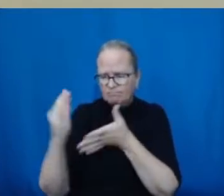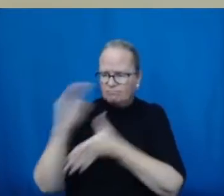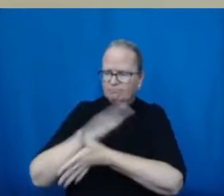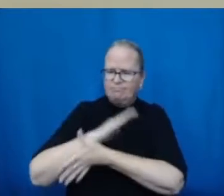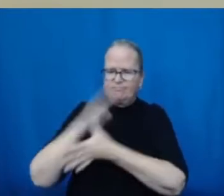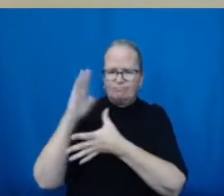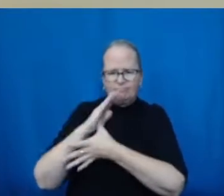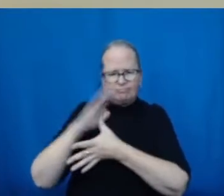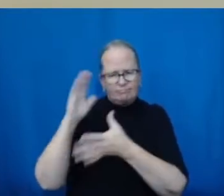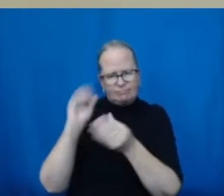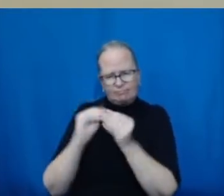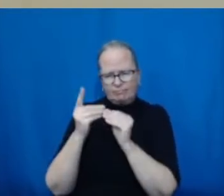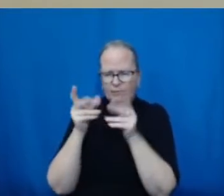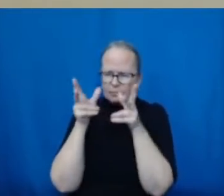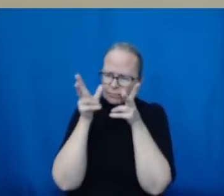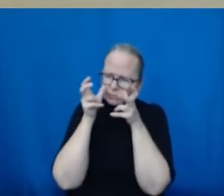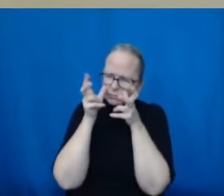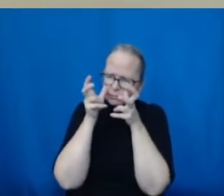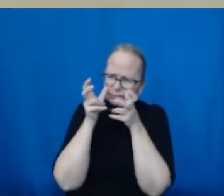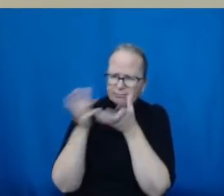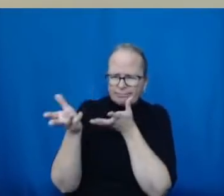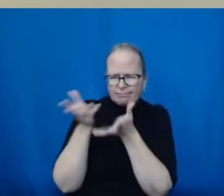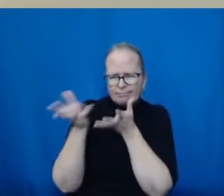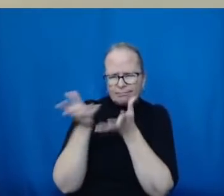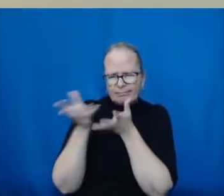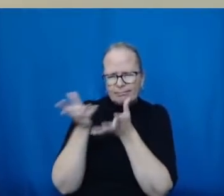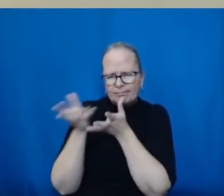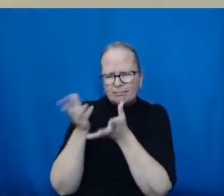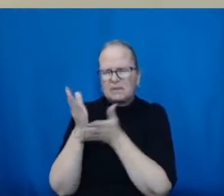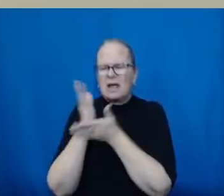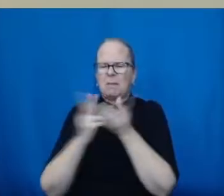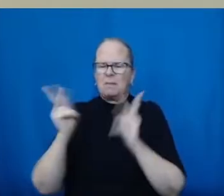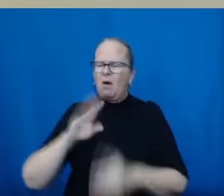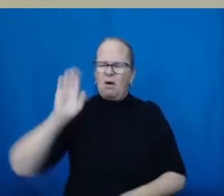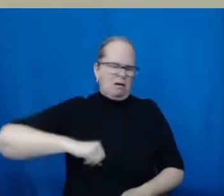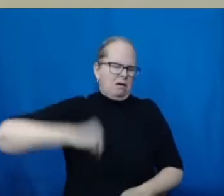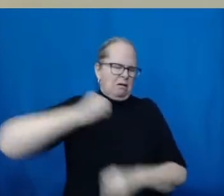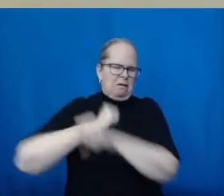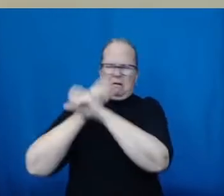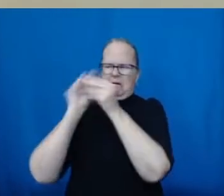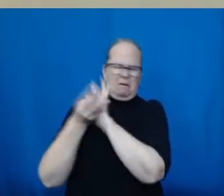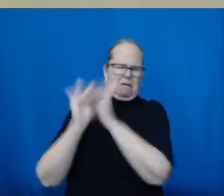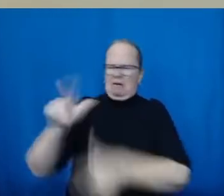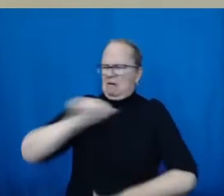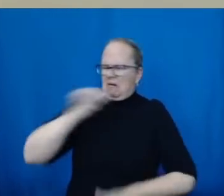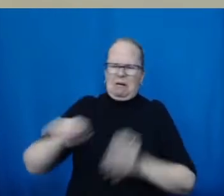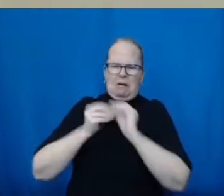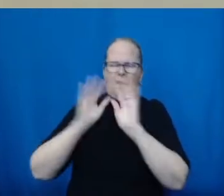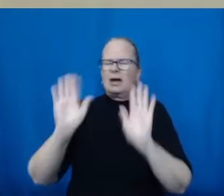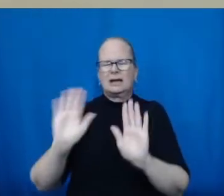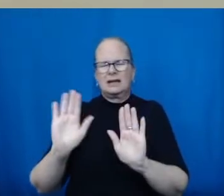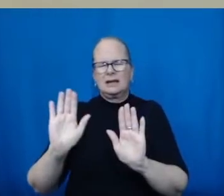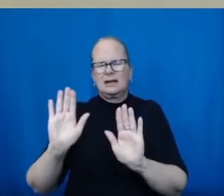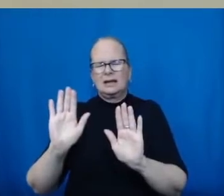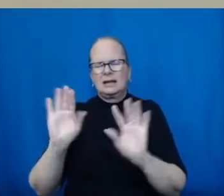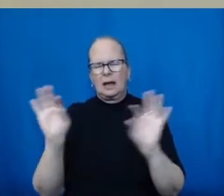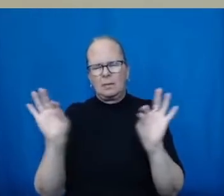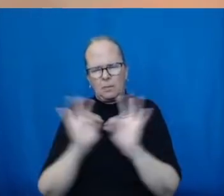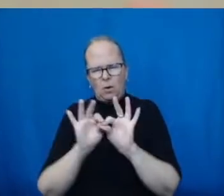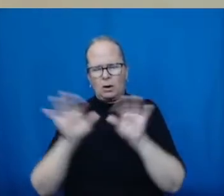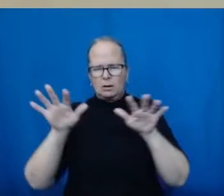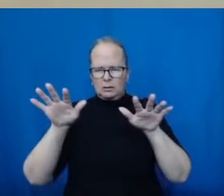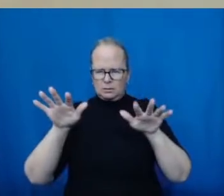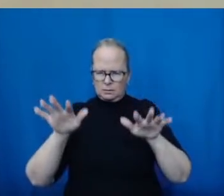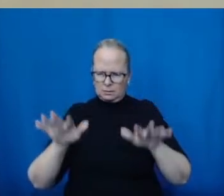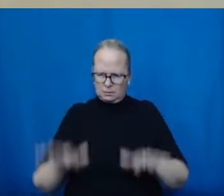questions that we can answer. People like the individuals involved in this panel today that they can answer. So looking